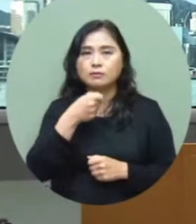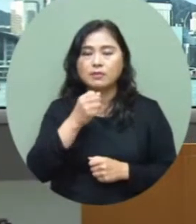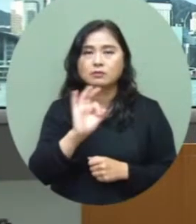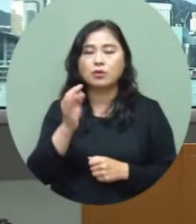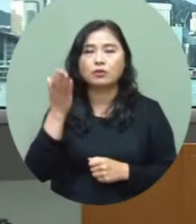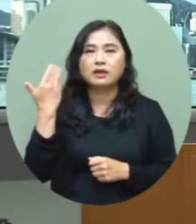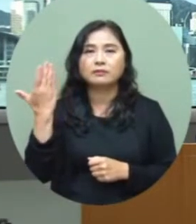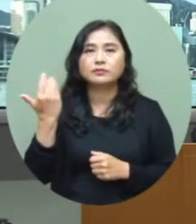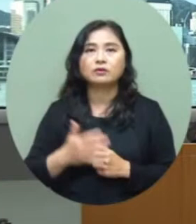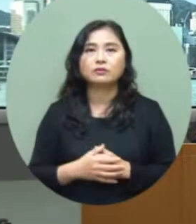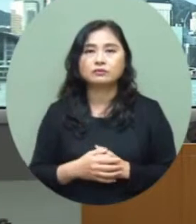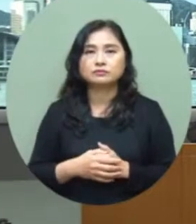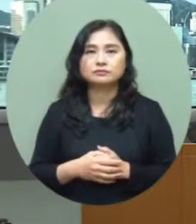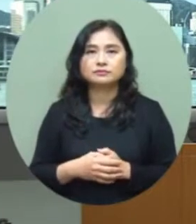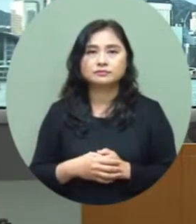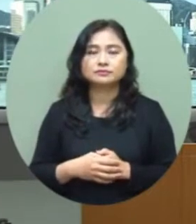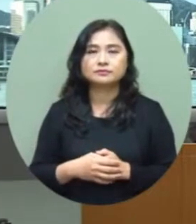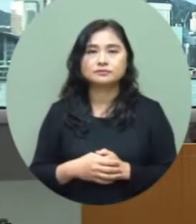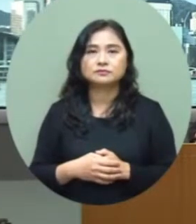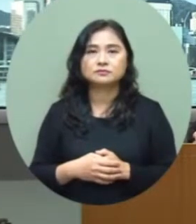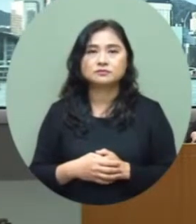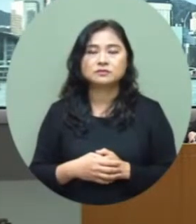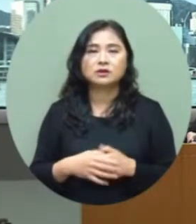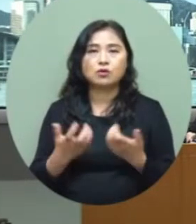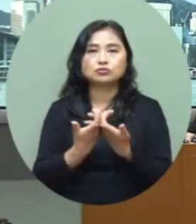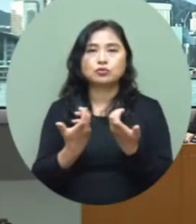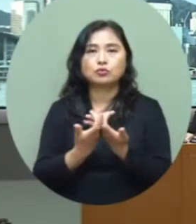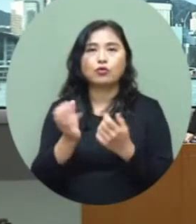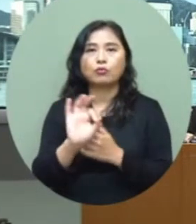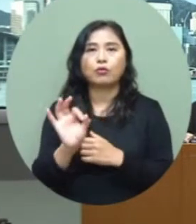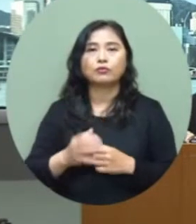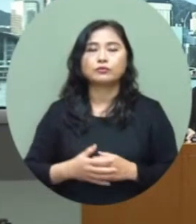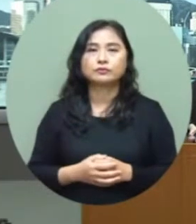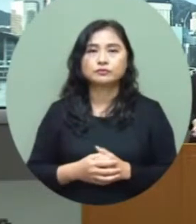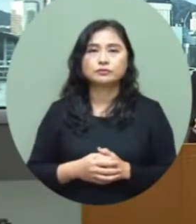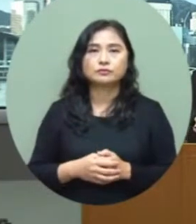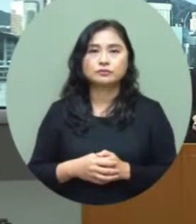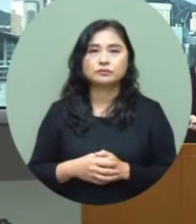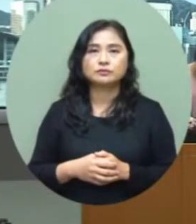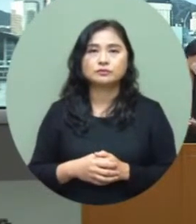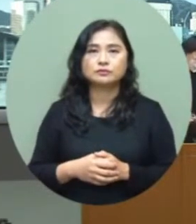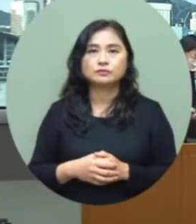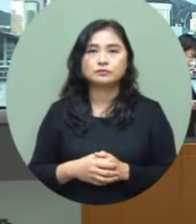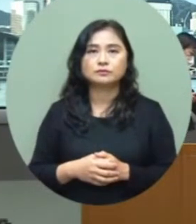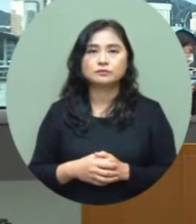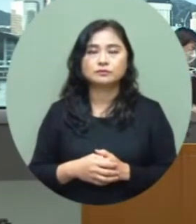Chinese medicine. Sorry, speakers off mic. We don't have the figures.